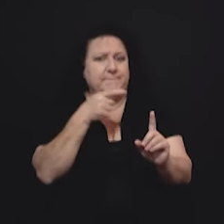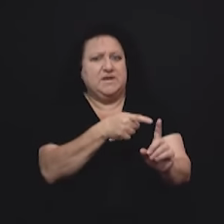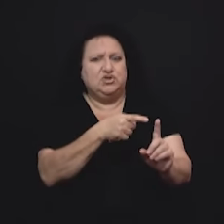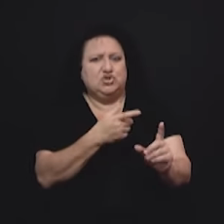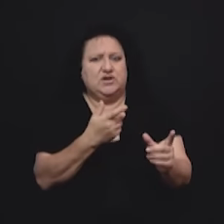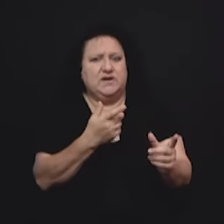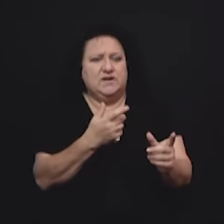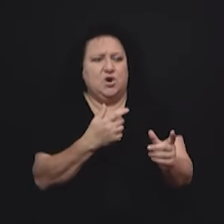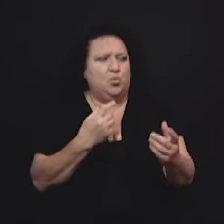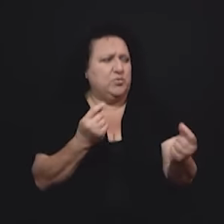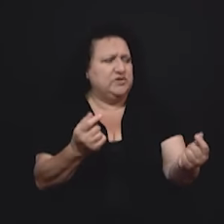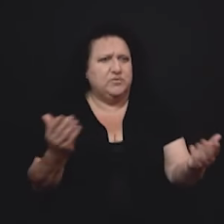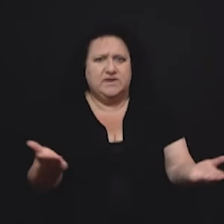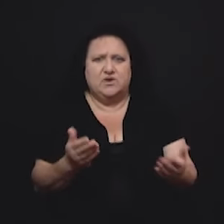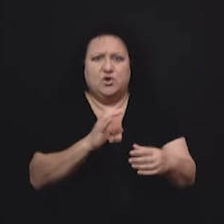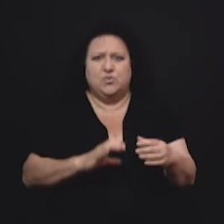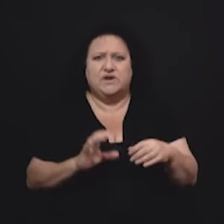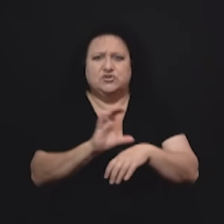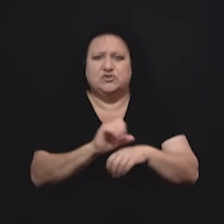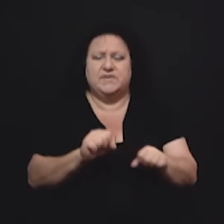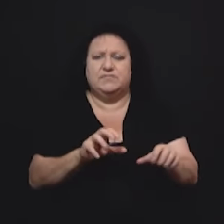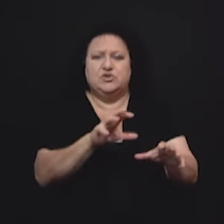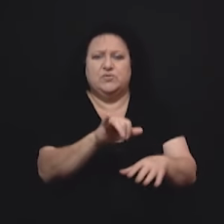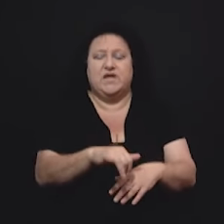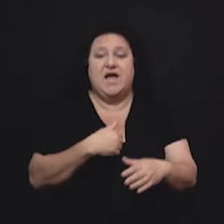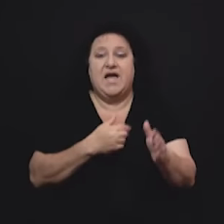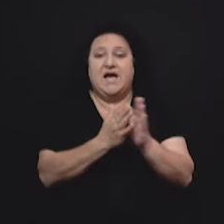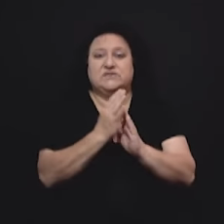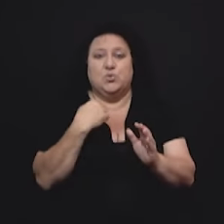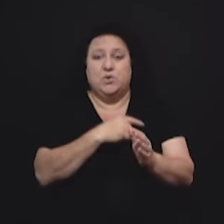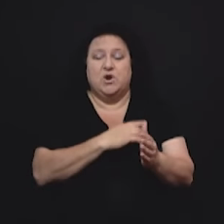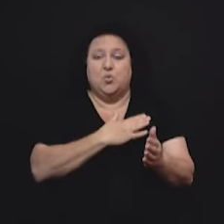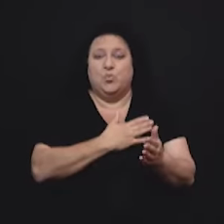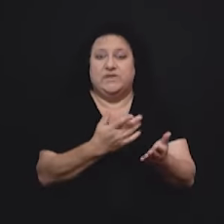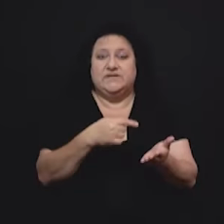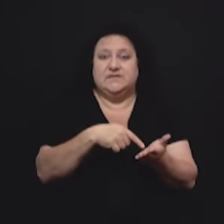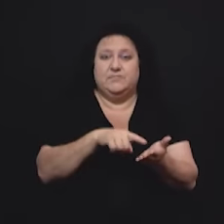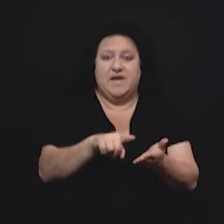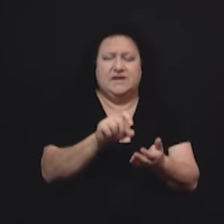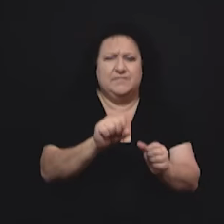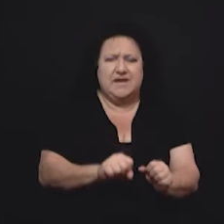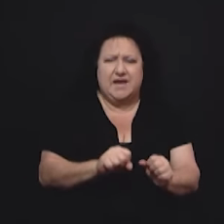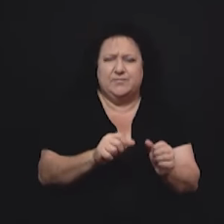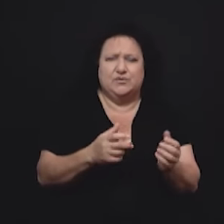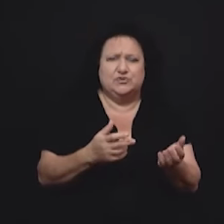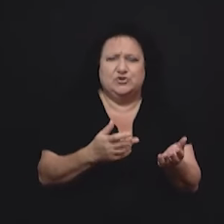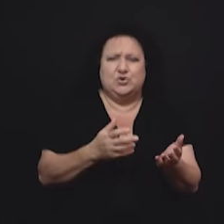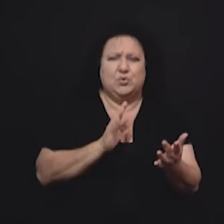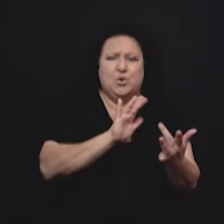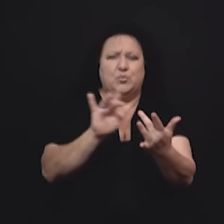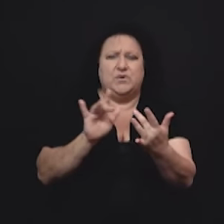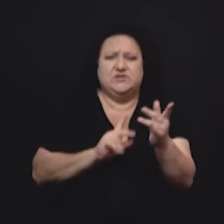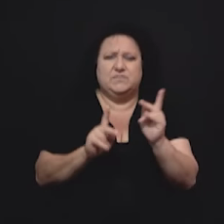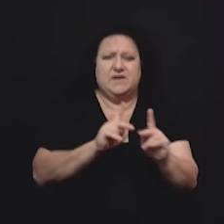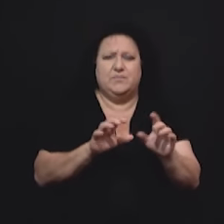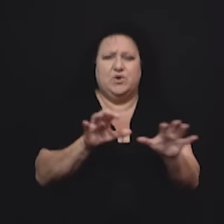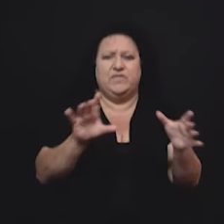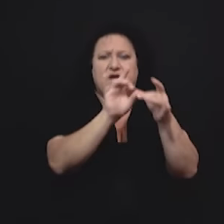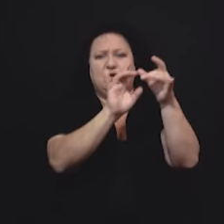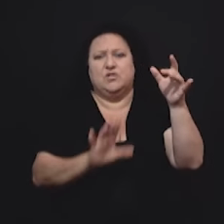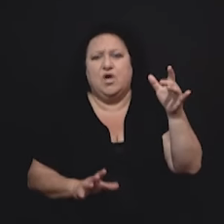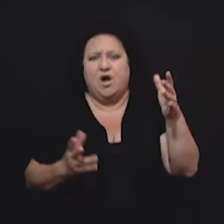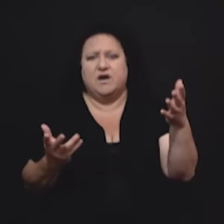mission? I asked, what are we willing to pay to reach the lost? What are we willing to pay? A reminder is that it's going to